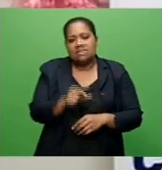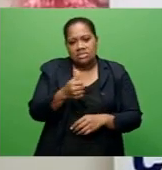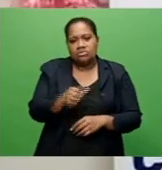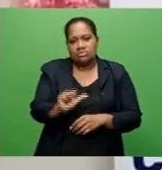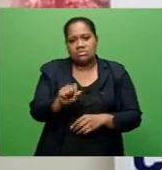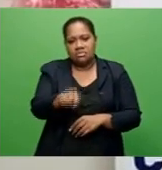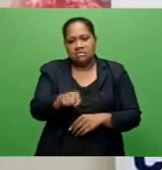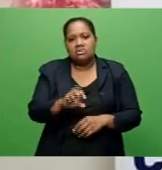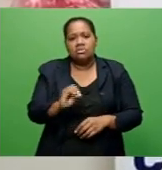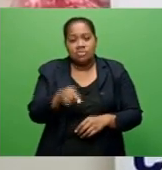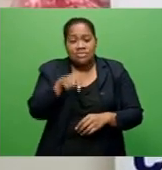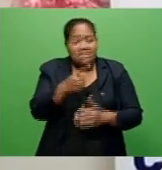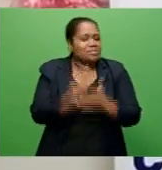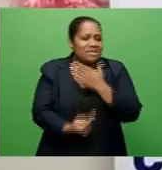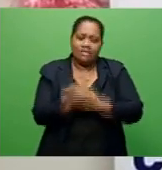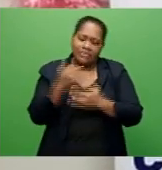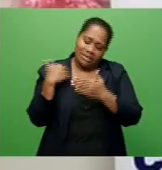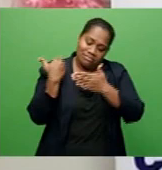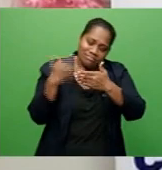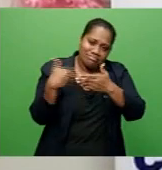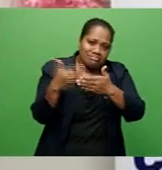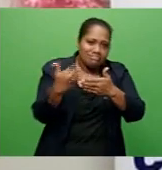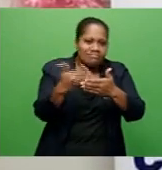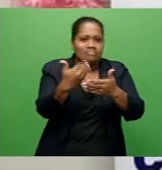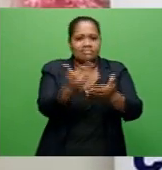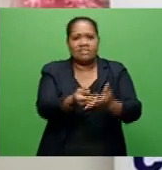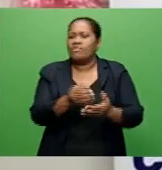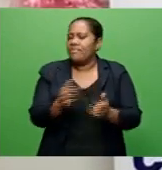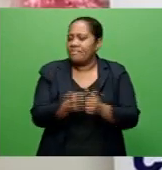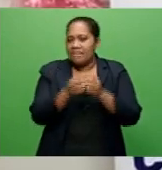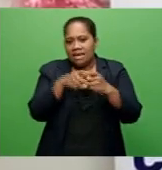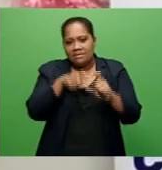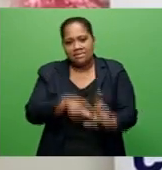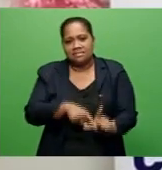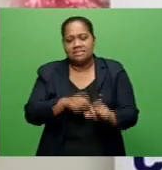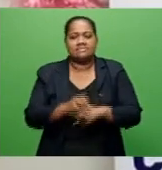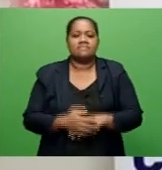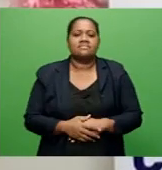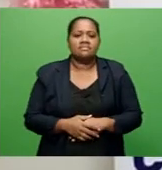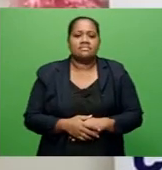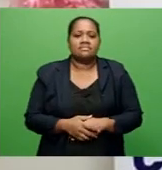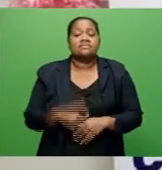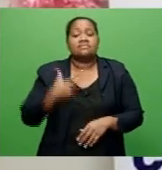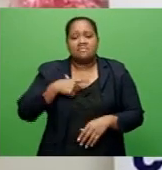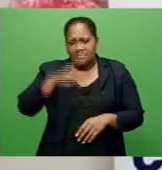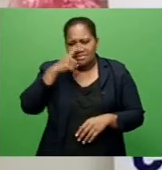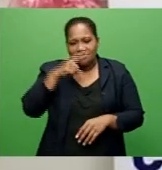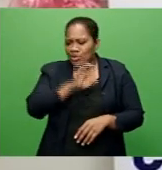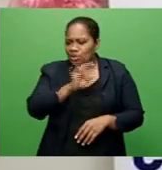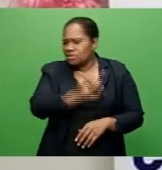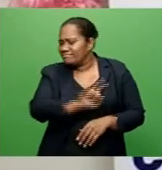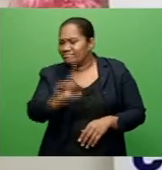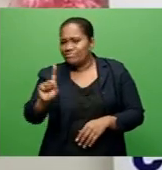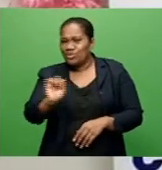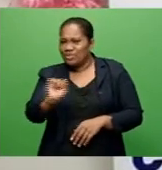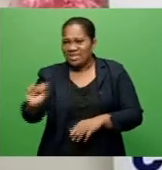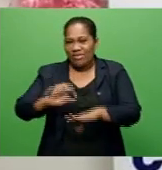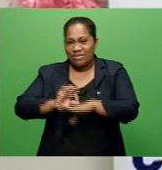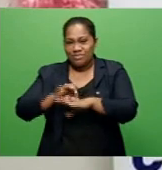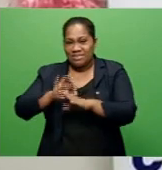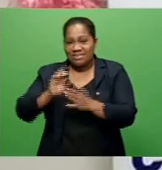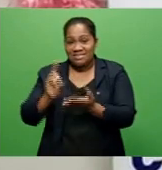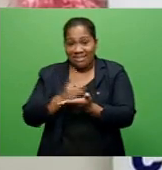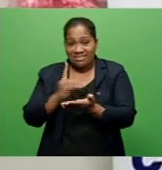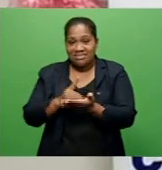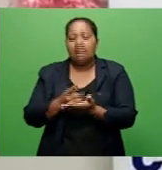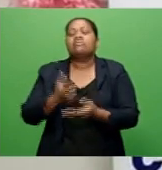for many, many years. And as well, people are not attending to their clinics, and this is why many people